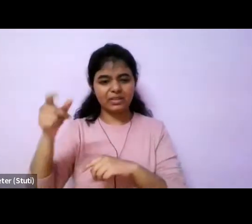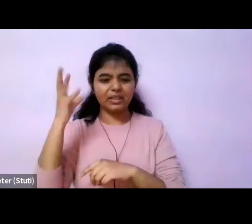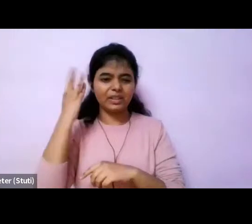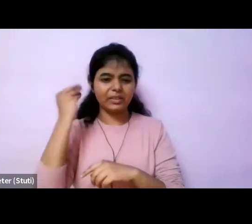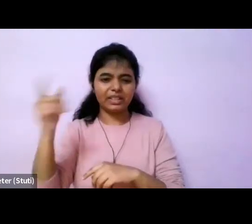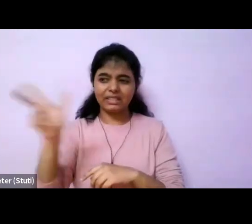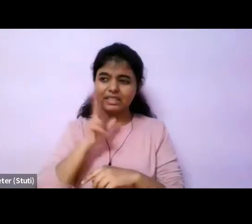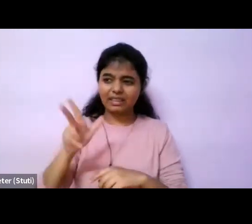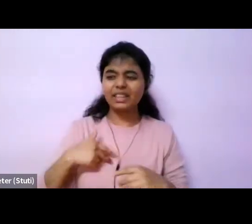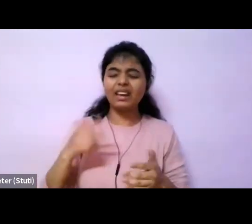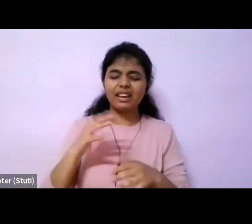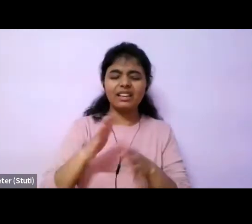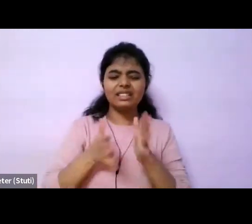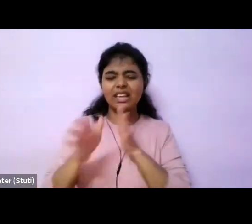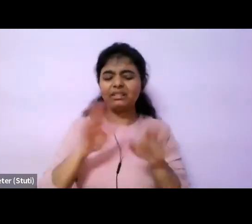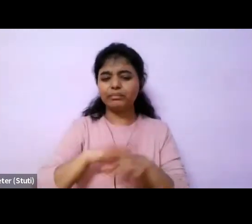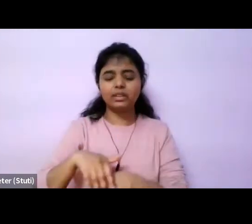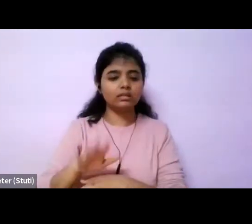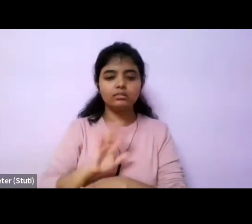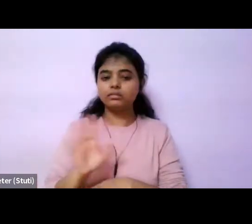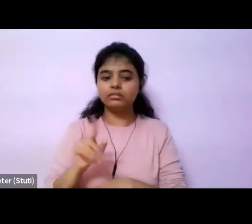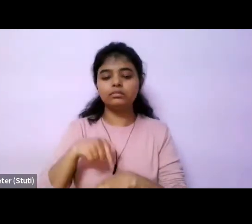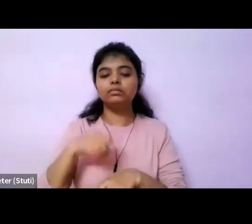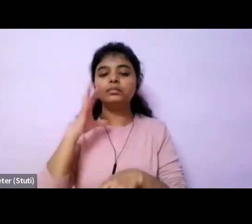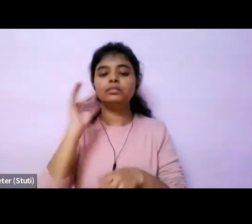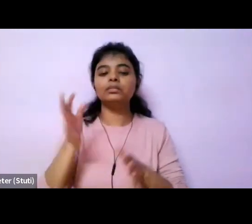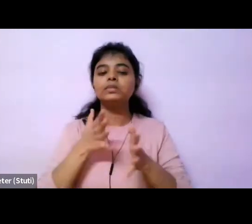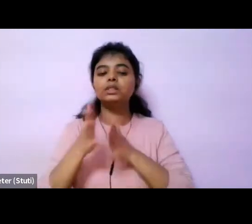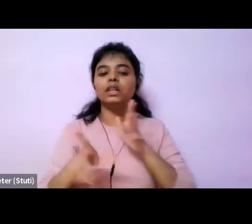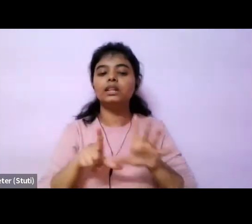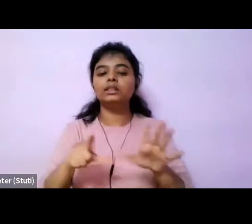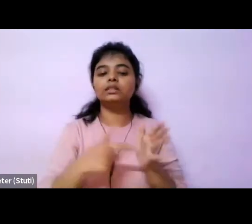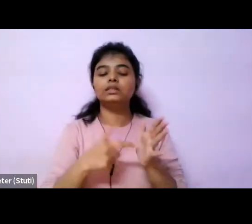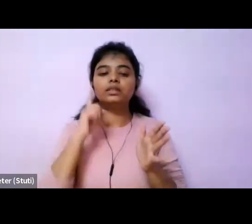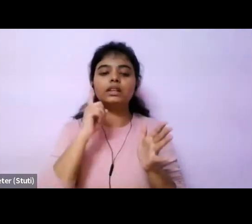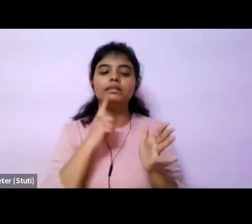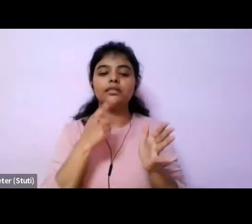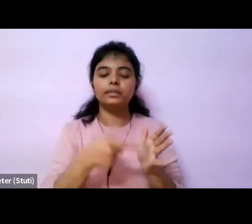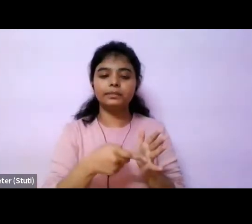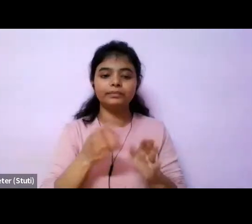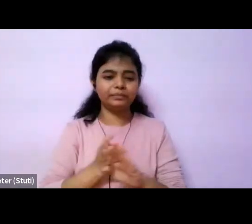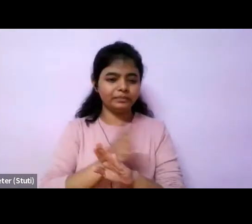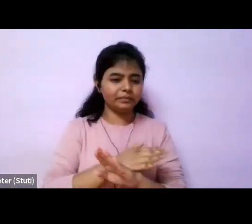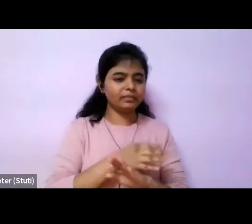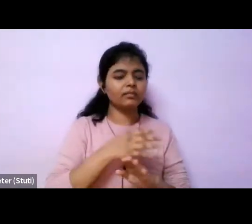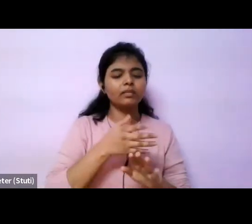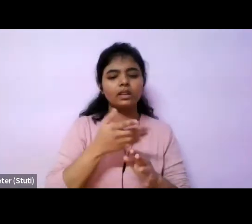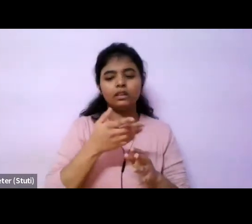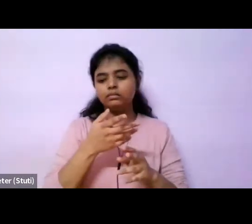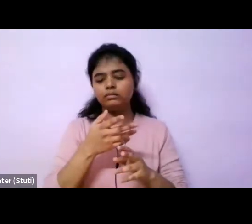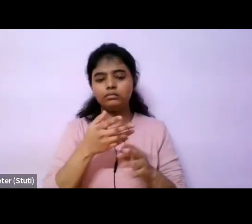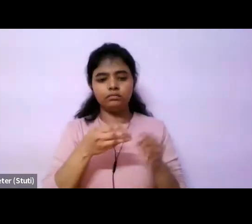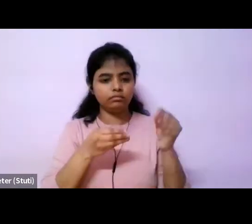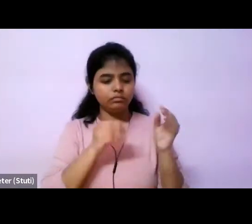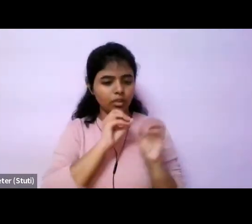Also, it cures the narrative from the harangue of cure in its previous chapters and instead